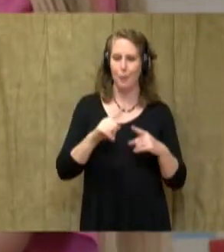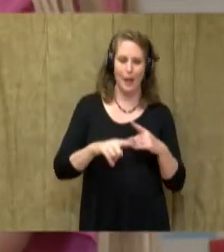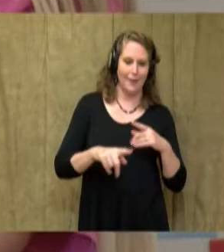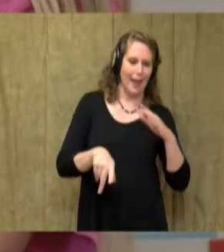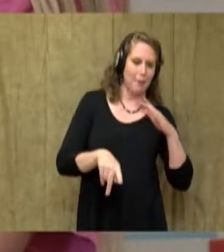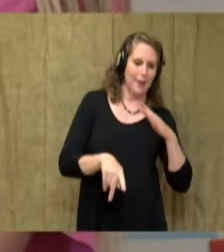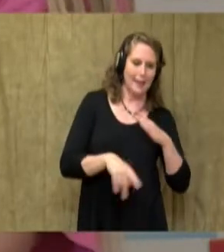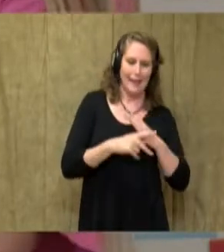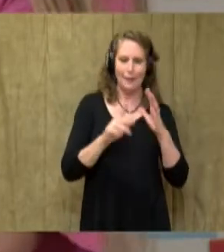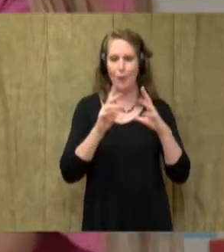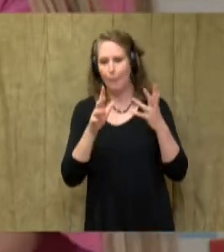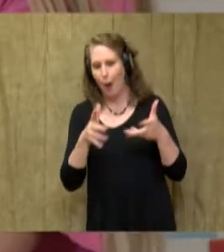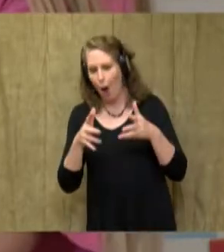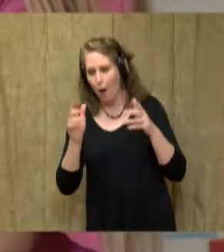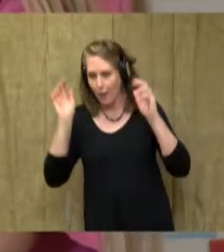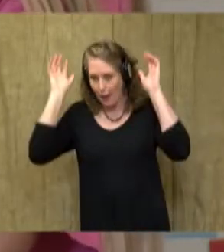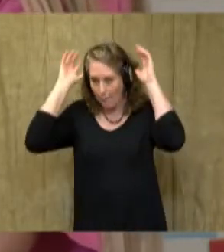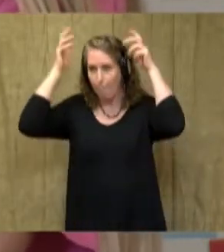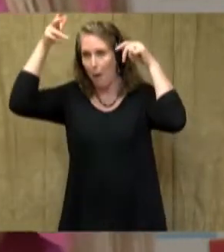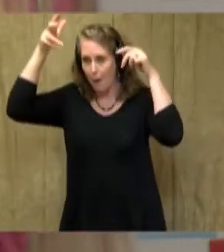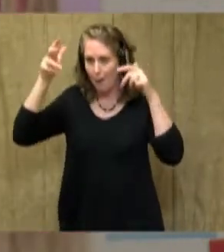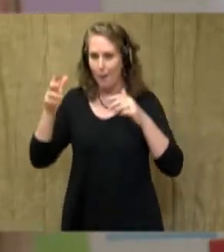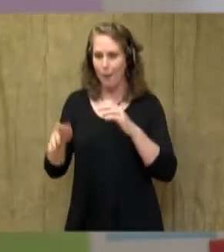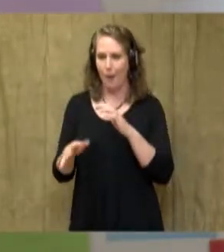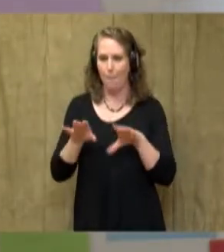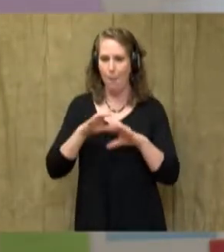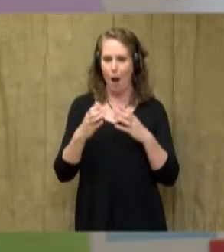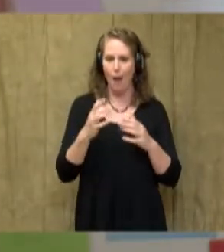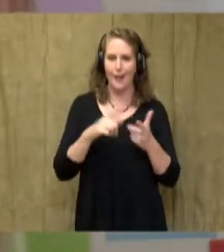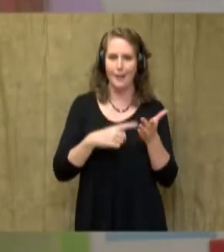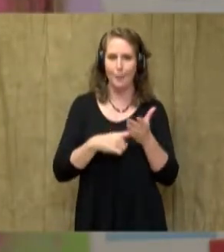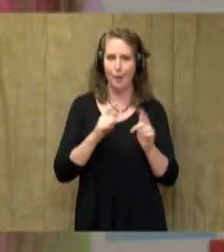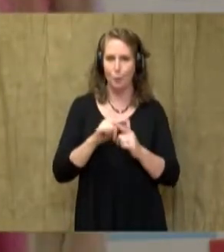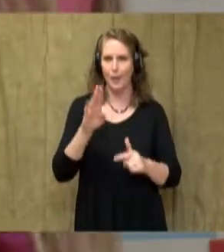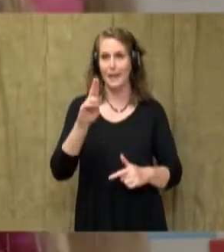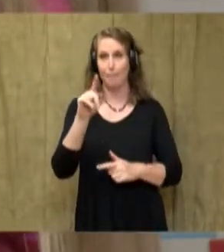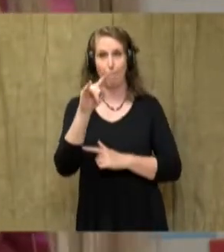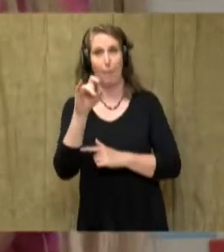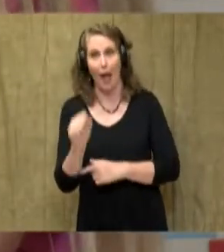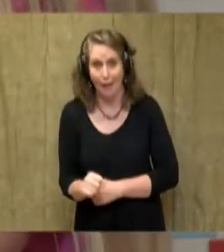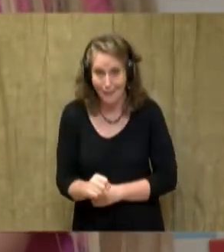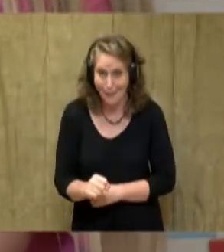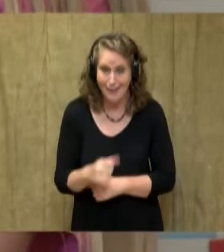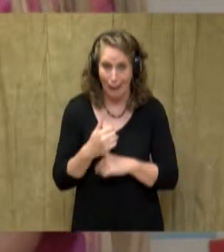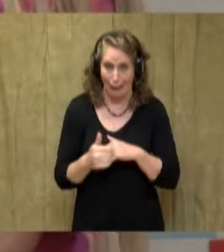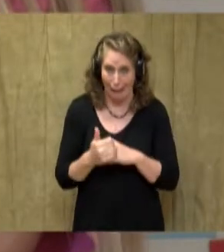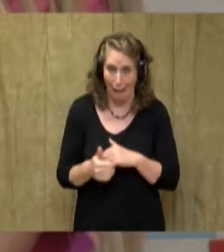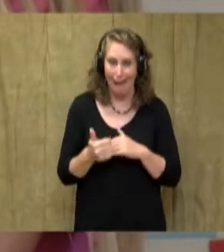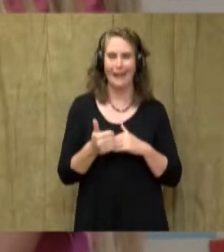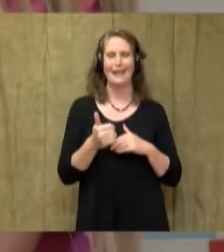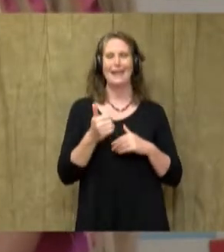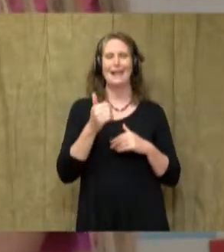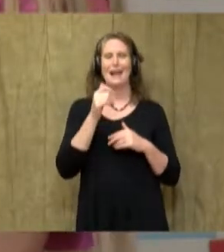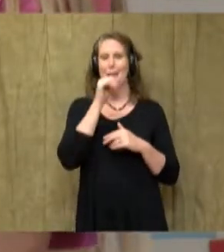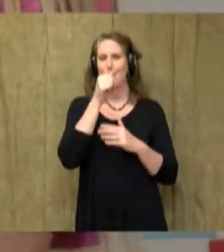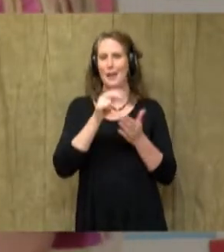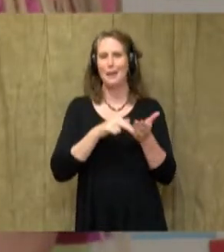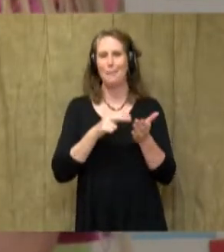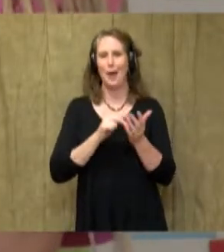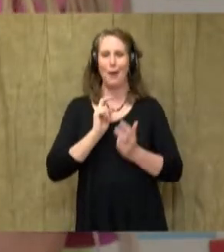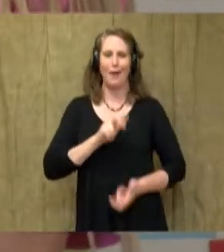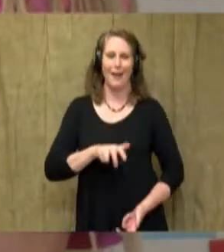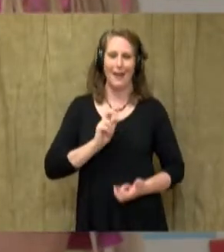and their heads and, in one case, his buns, Peanut Butter chuckled deep down in his